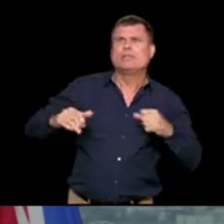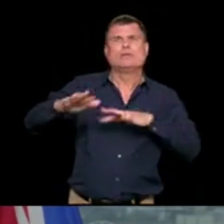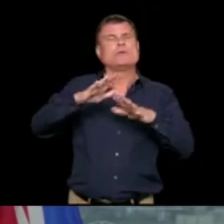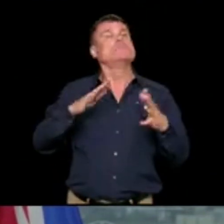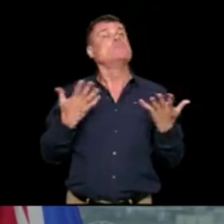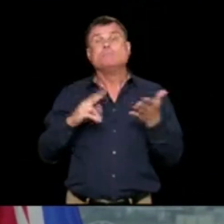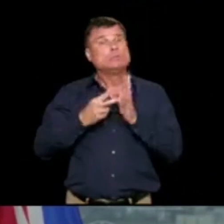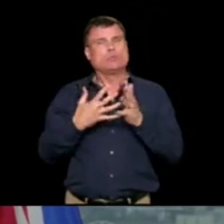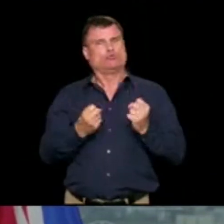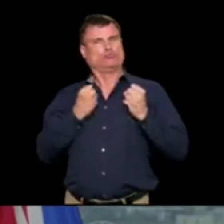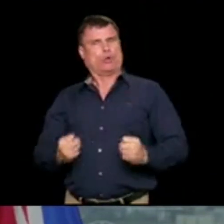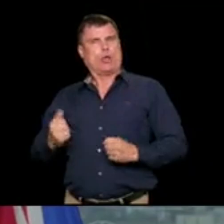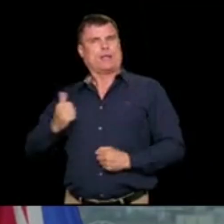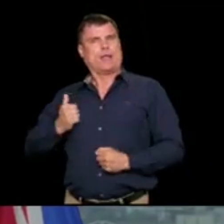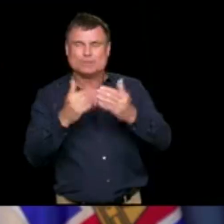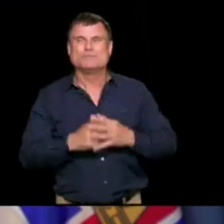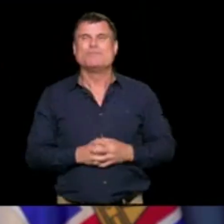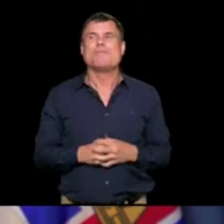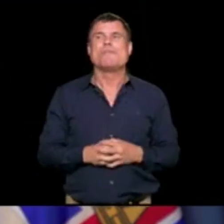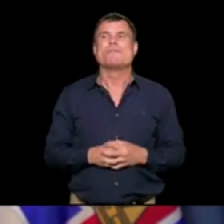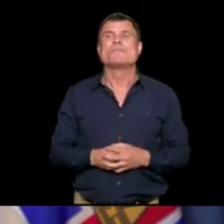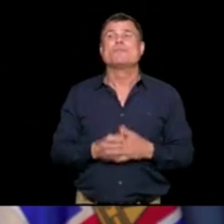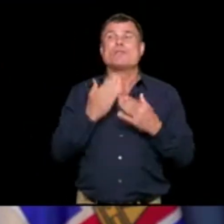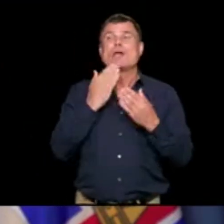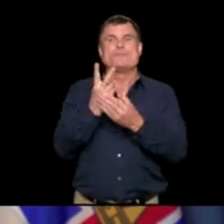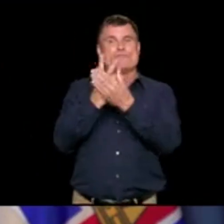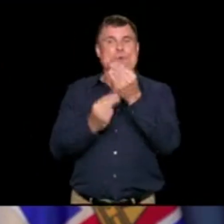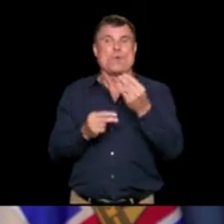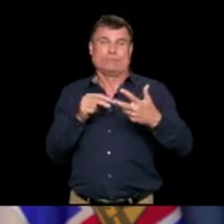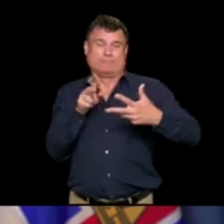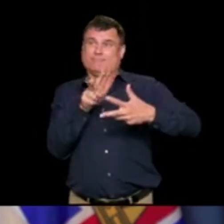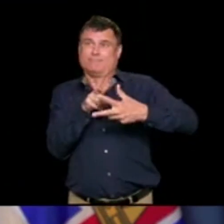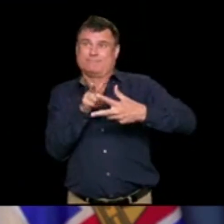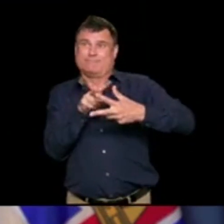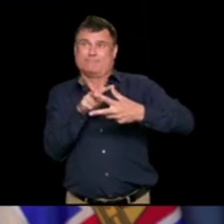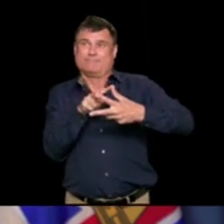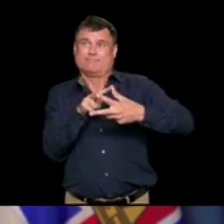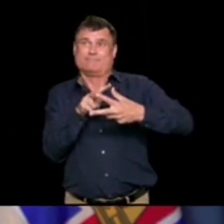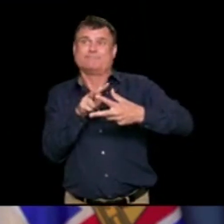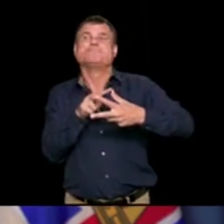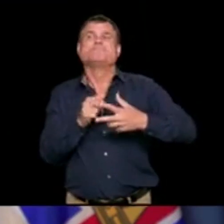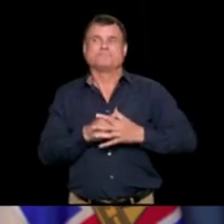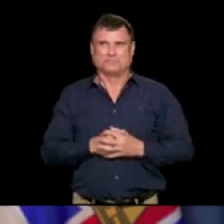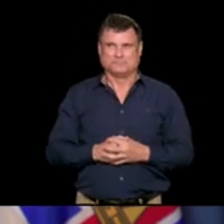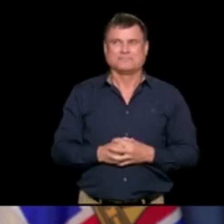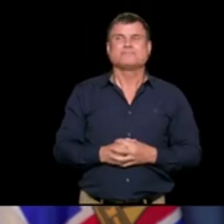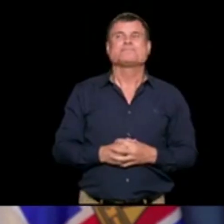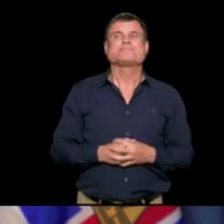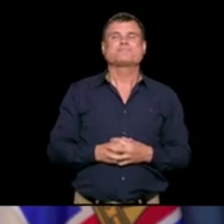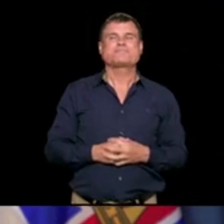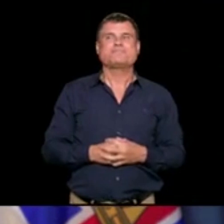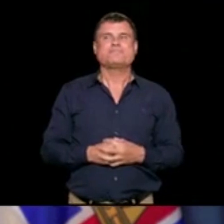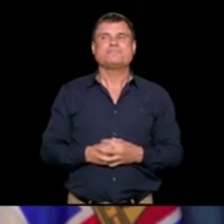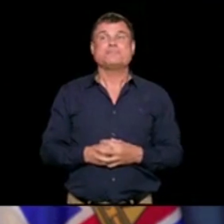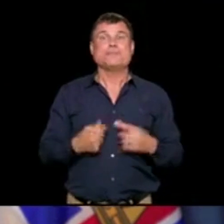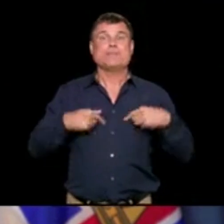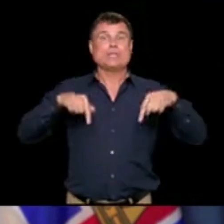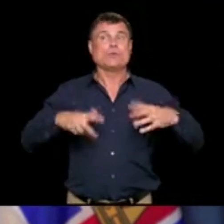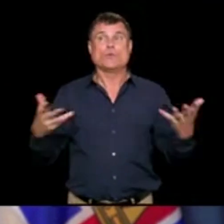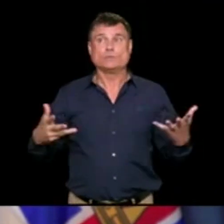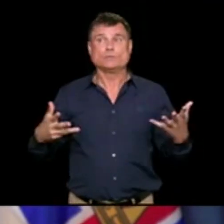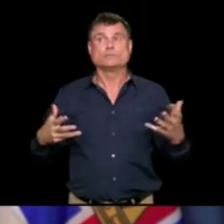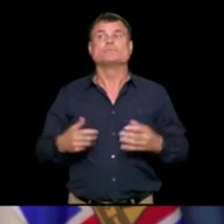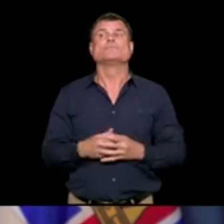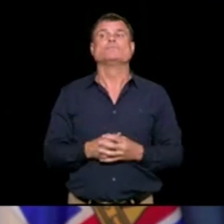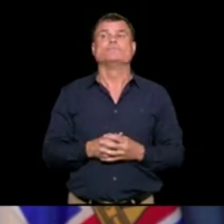for everyone. Thank you very much. Thank you. I'd like to thank both MP Weiler and